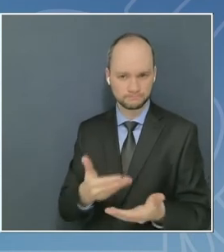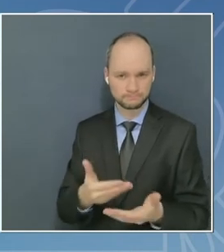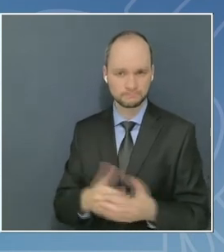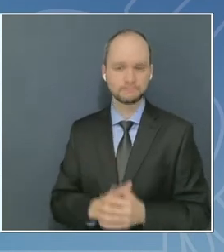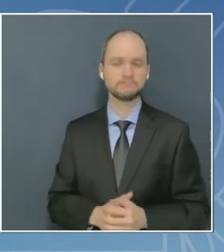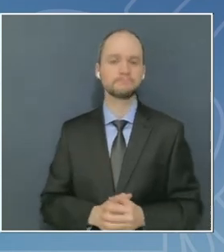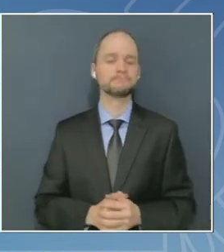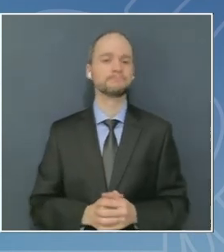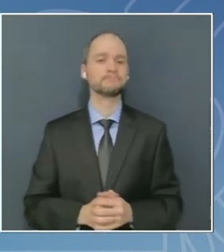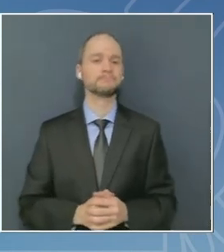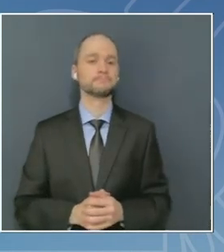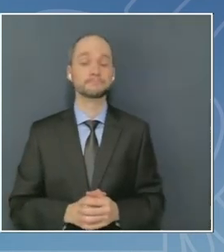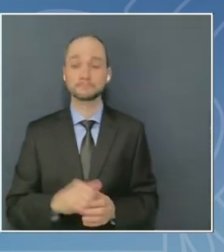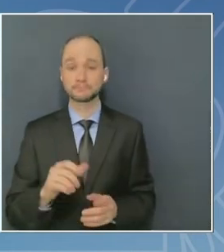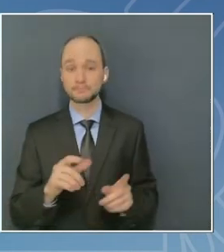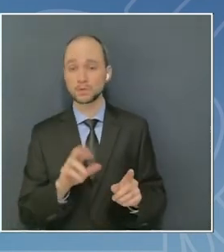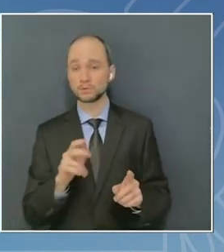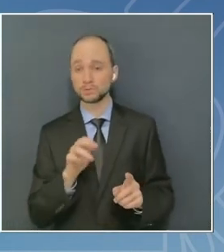share?